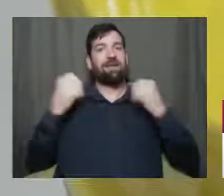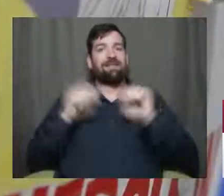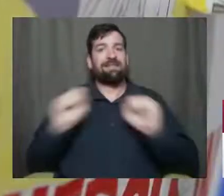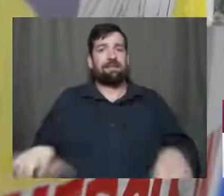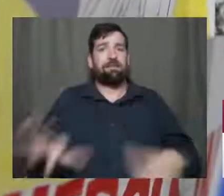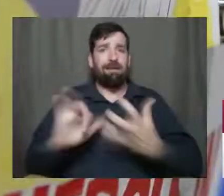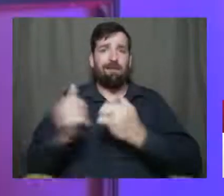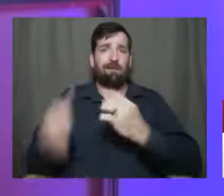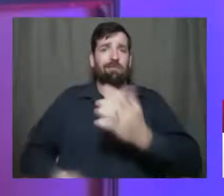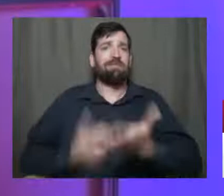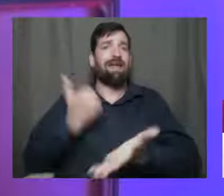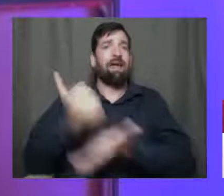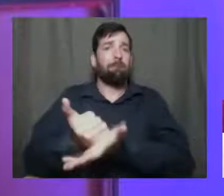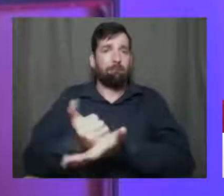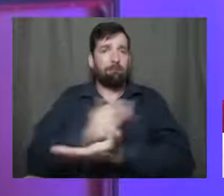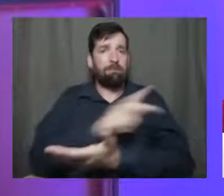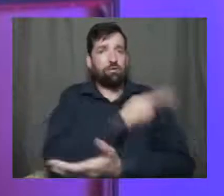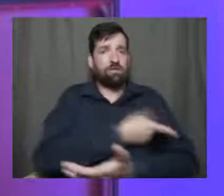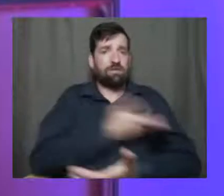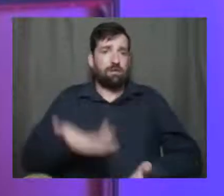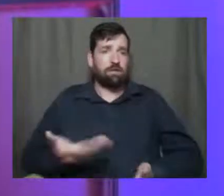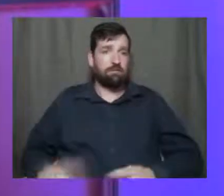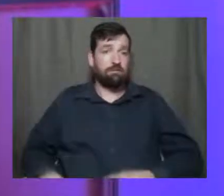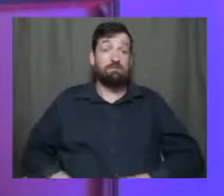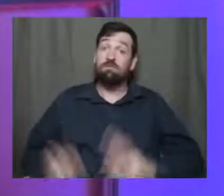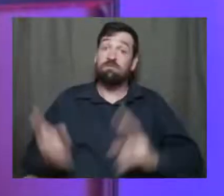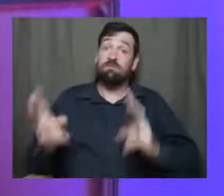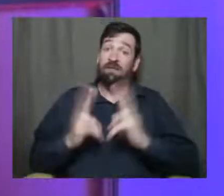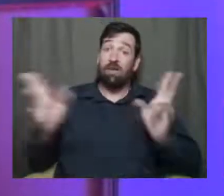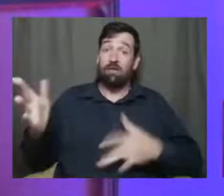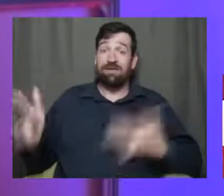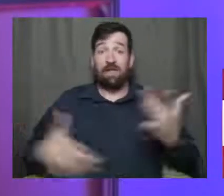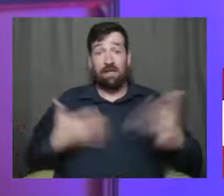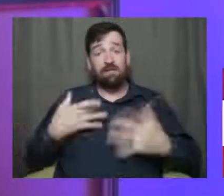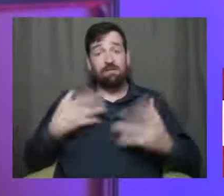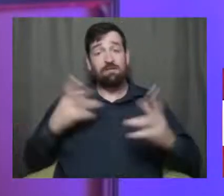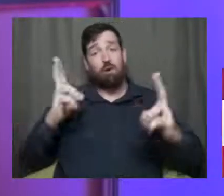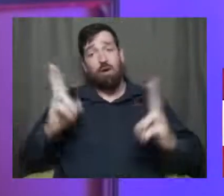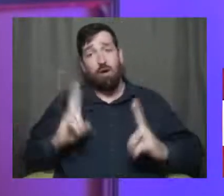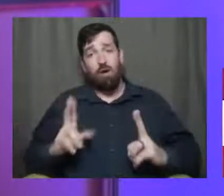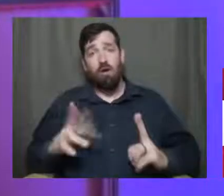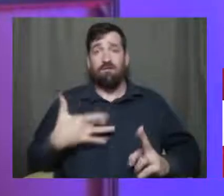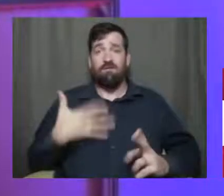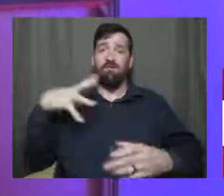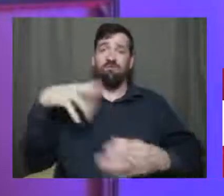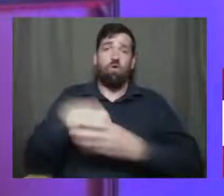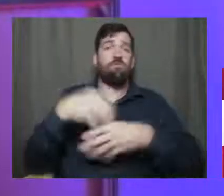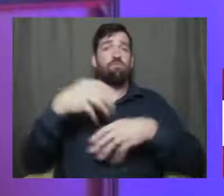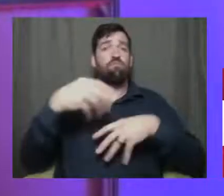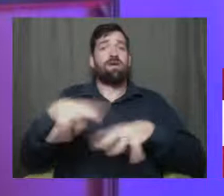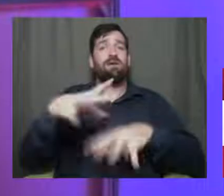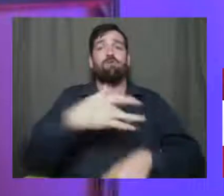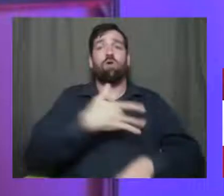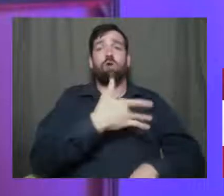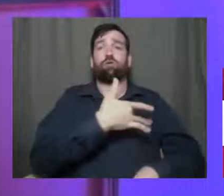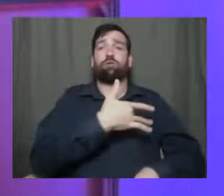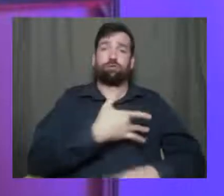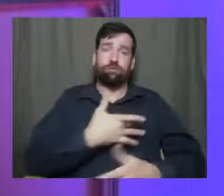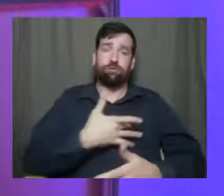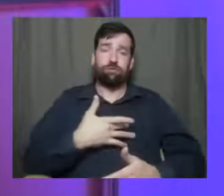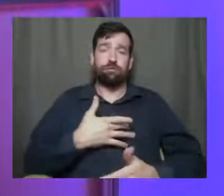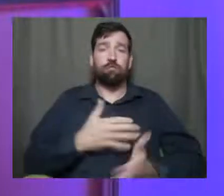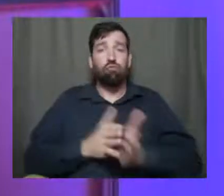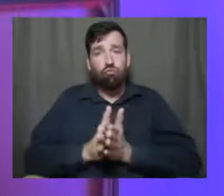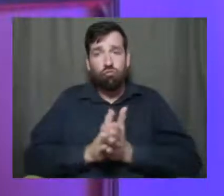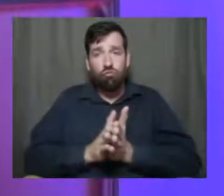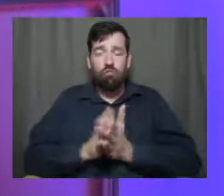patients here. We're very excited and honored to be a part of the whole Parade of Hearts movement initiative.